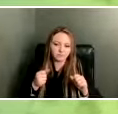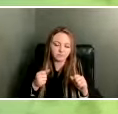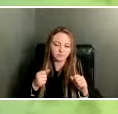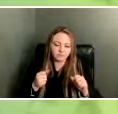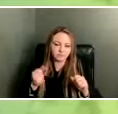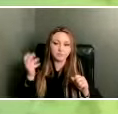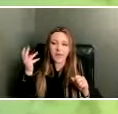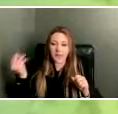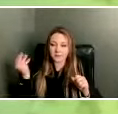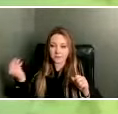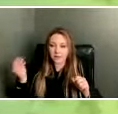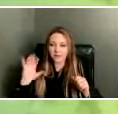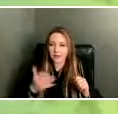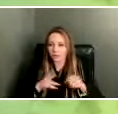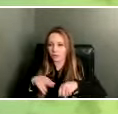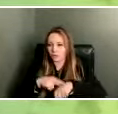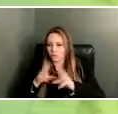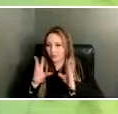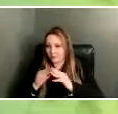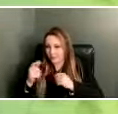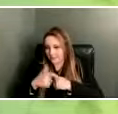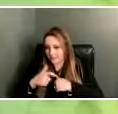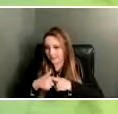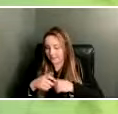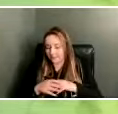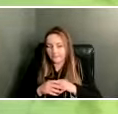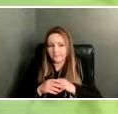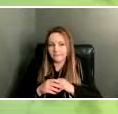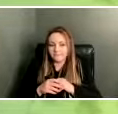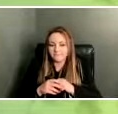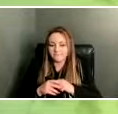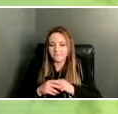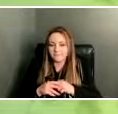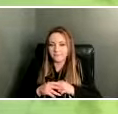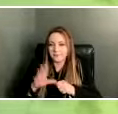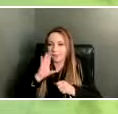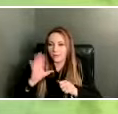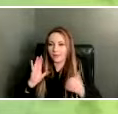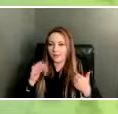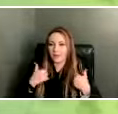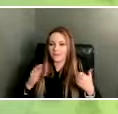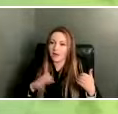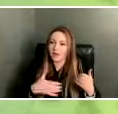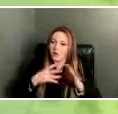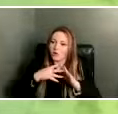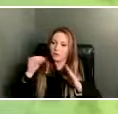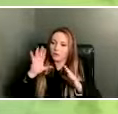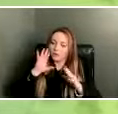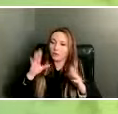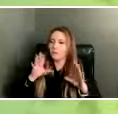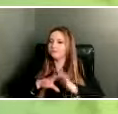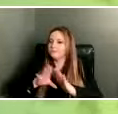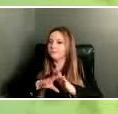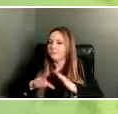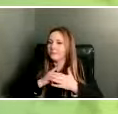outside of our regular meeting time. We have our learners who have developed